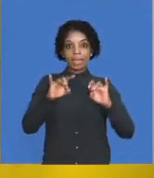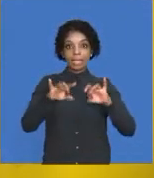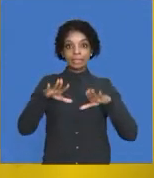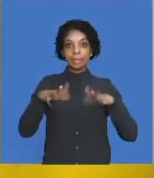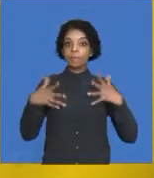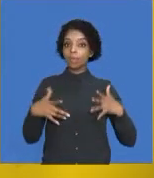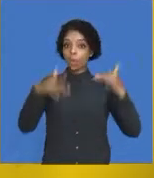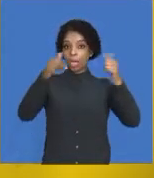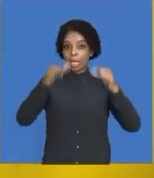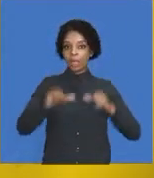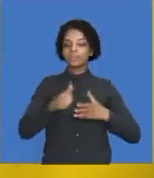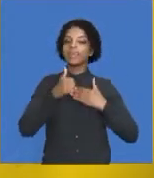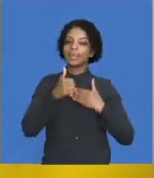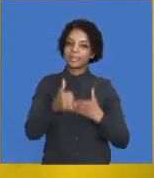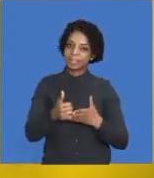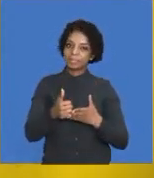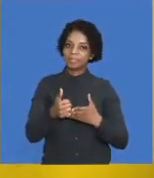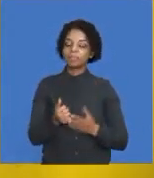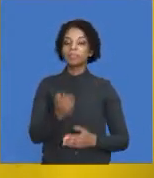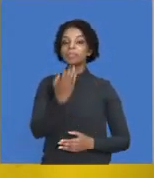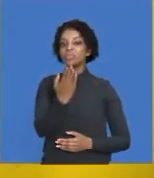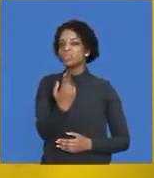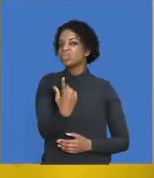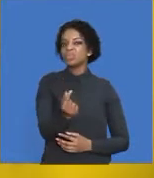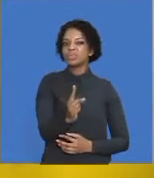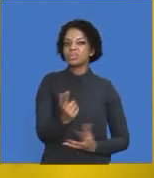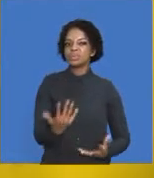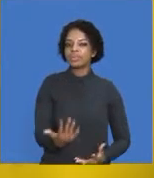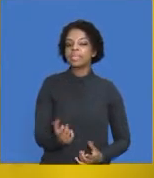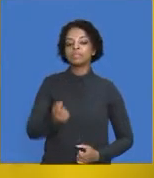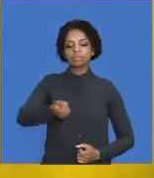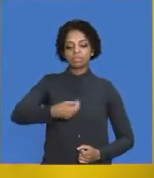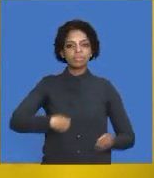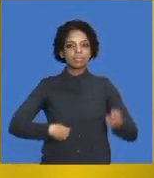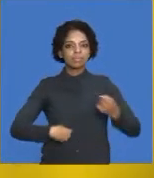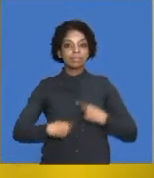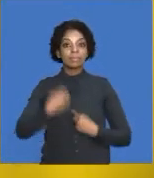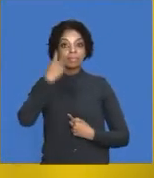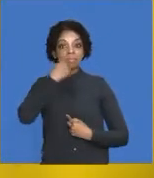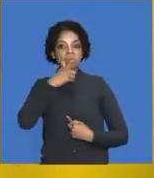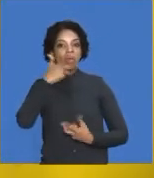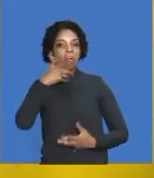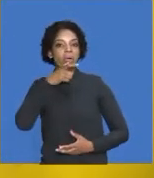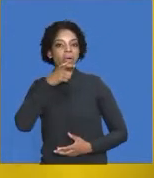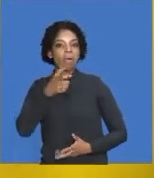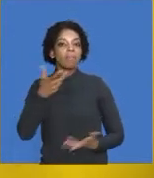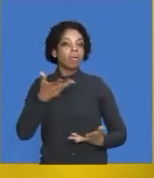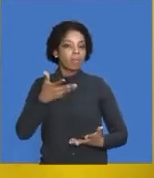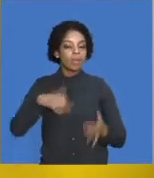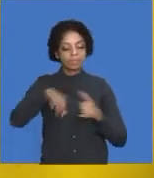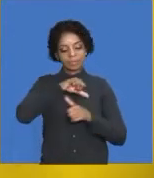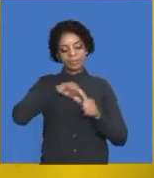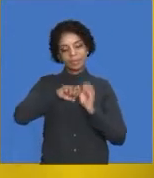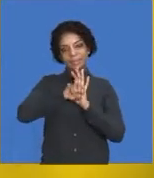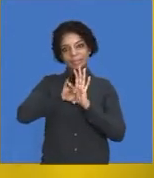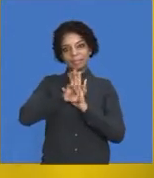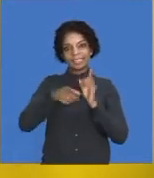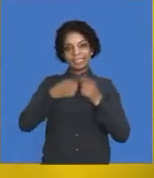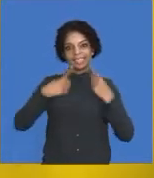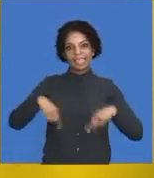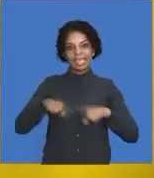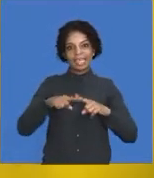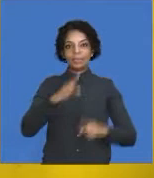accounting. All you need to do to get your questions and comments through to us is hit us up on our social media platforms, search for